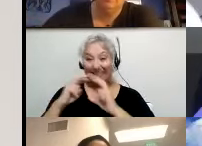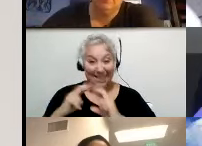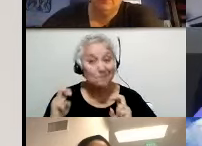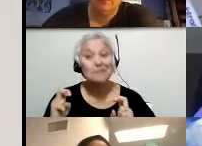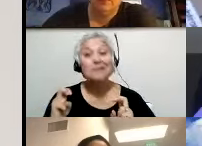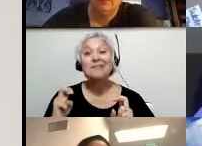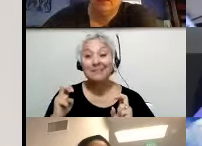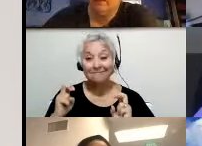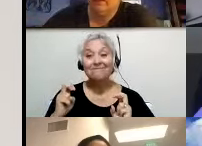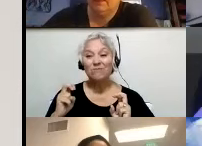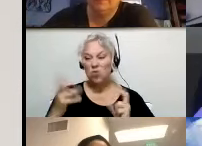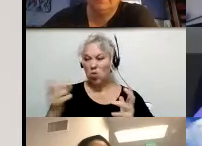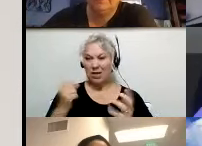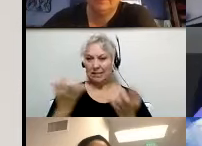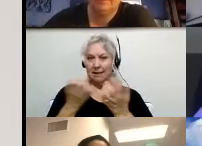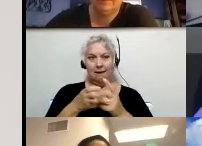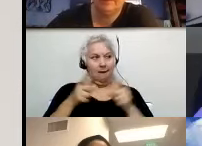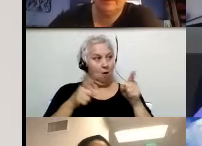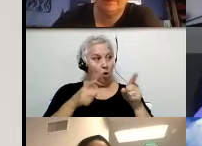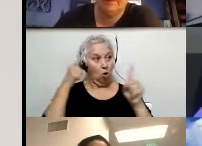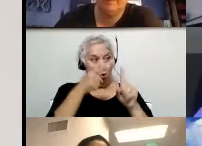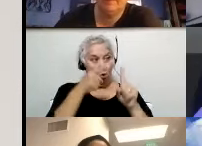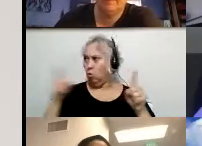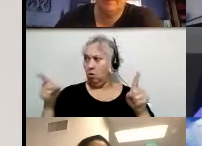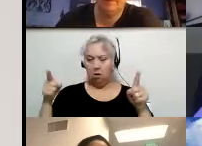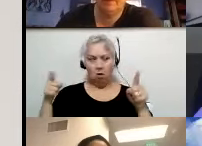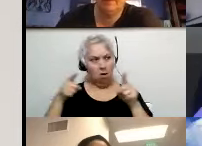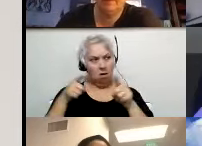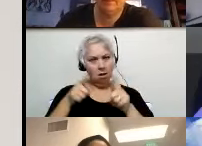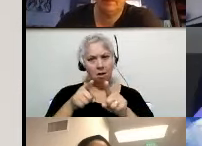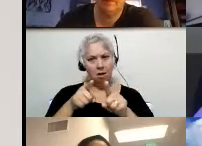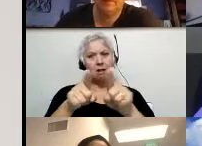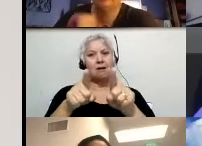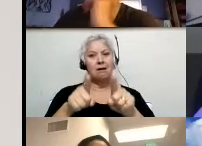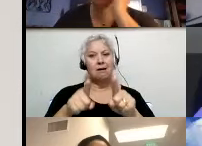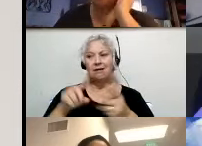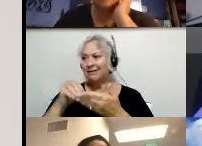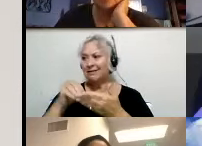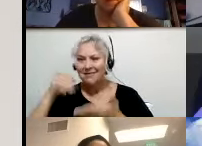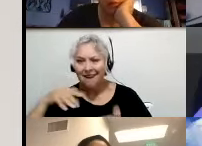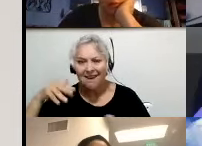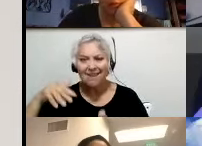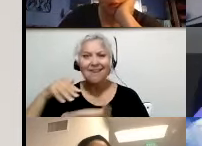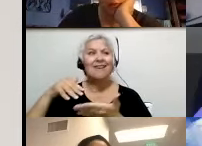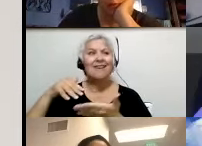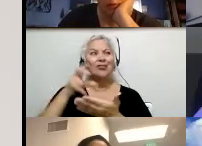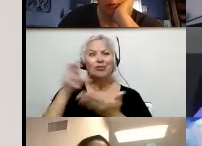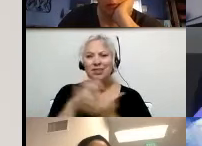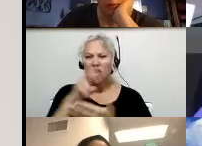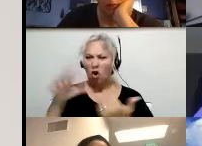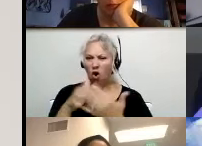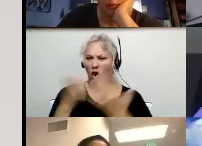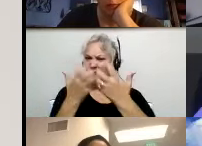want to see alignment with the goals, the course of study, and transition services.